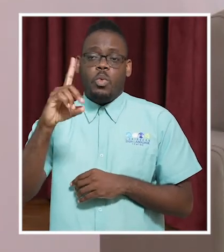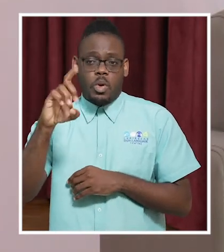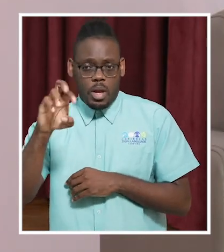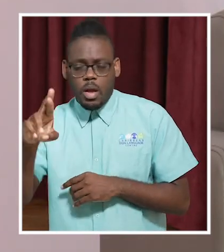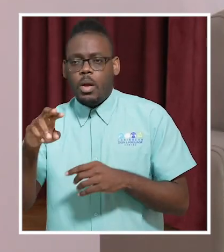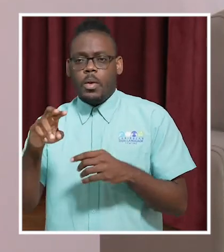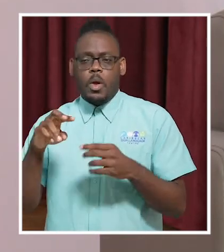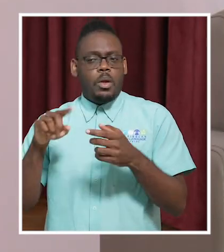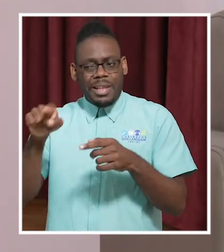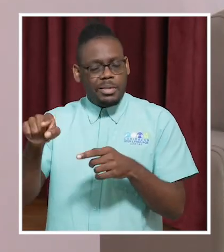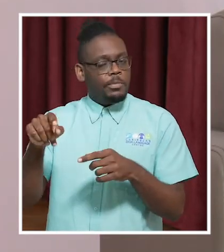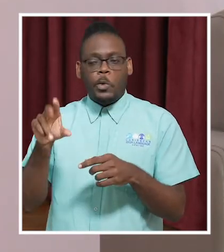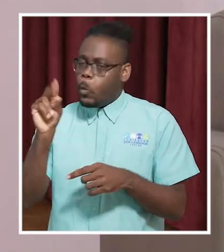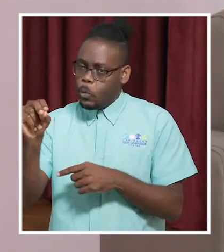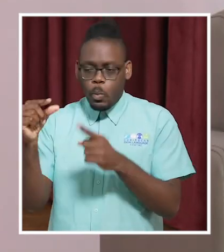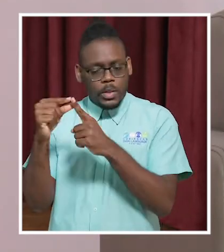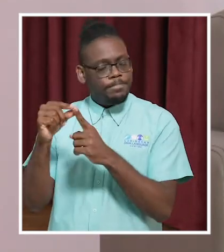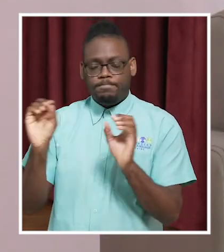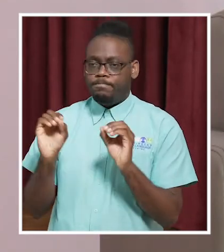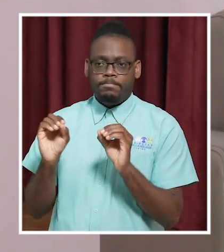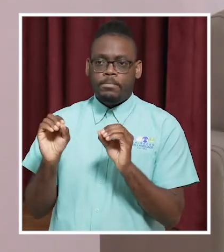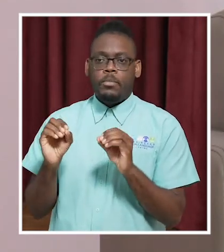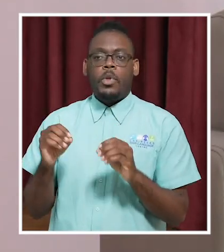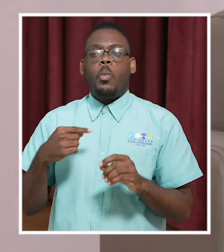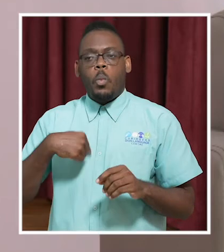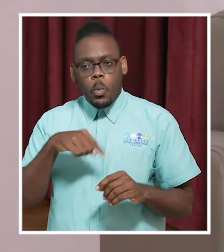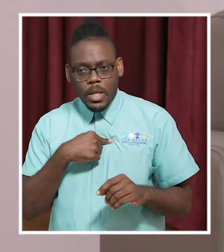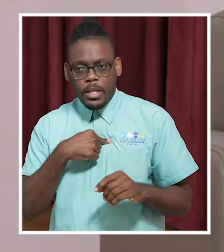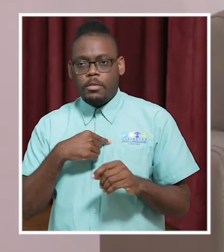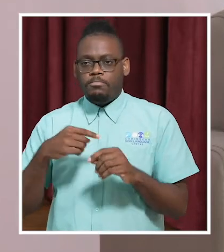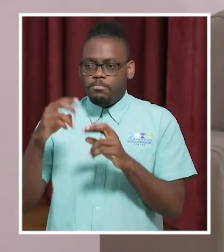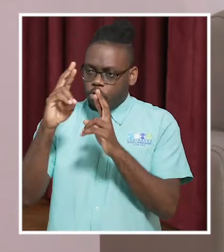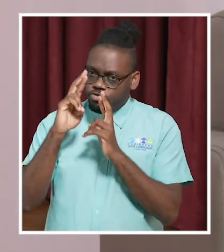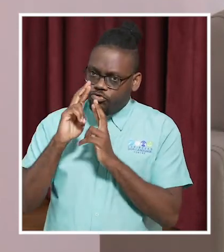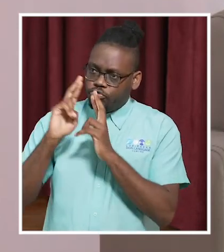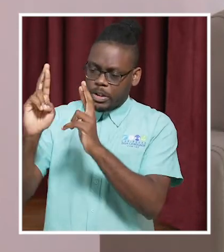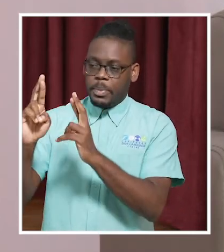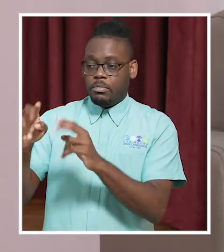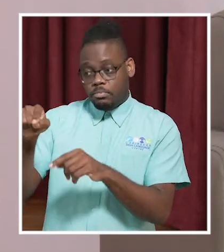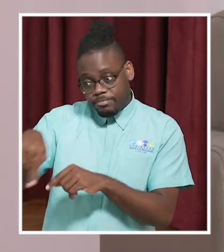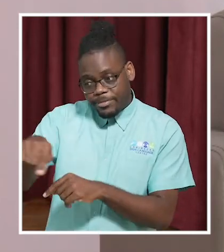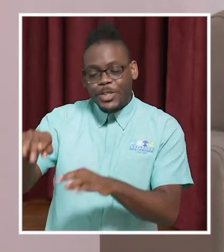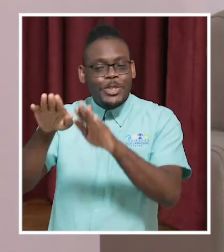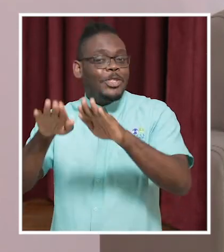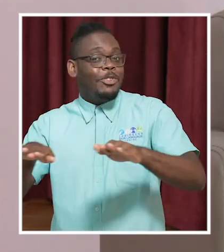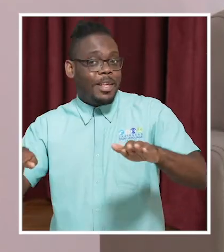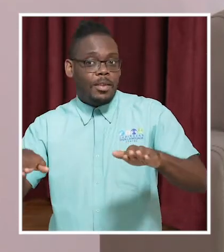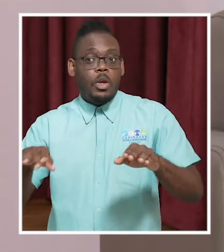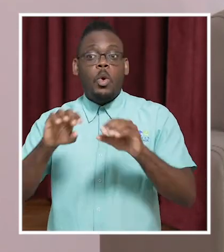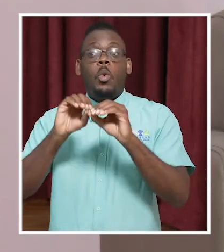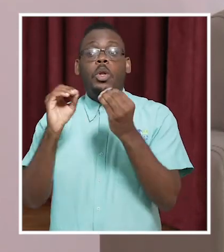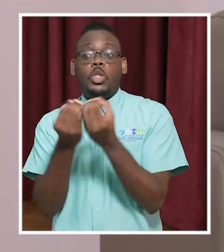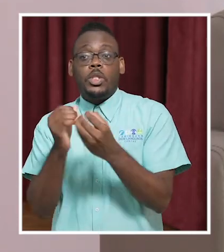have something to offer society. And the foundation was born first to create awareness for the public